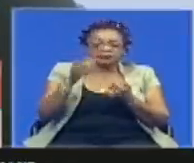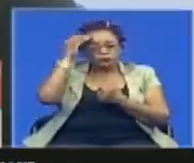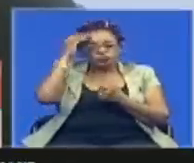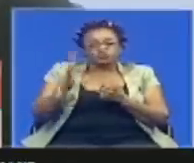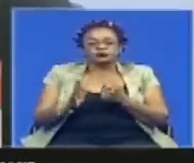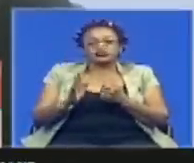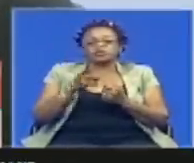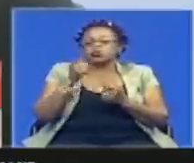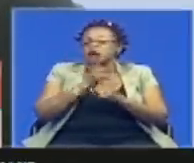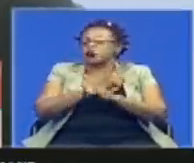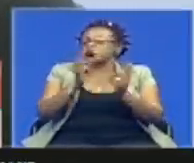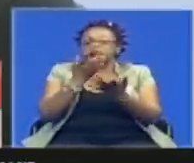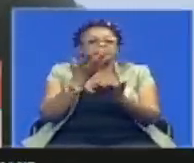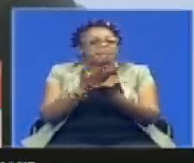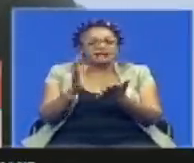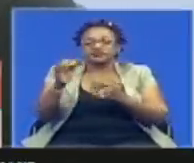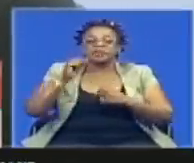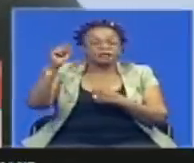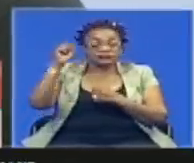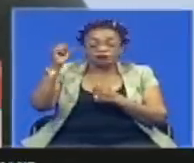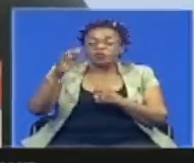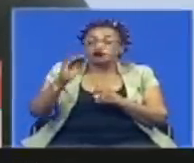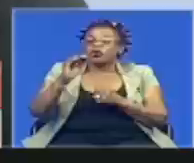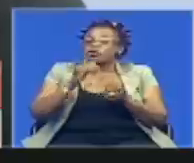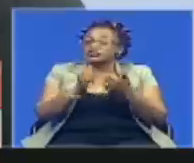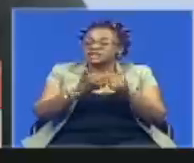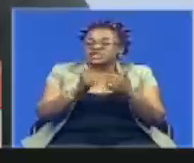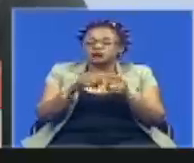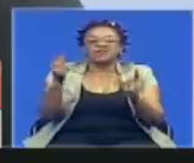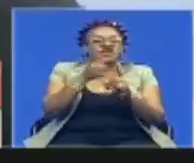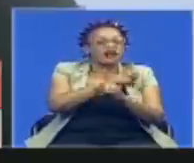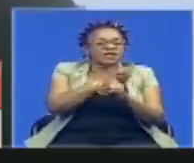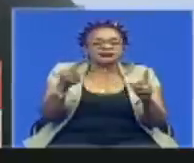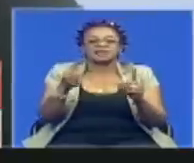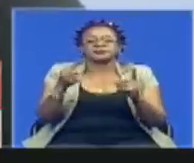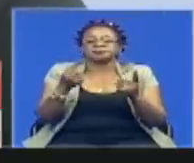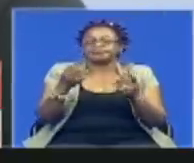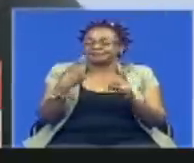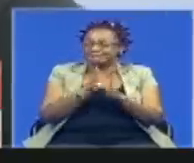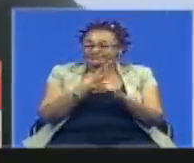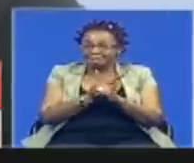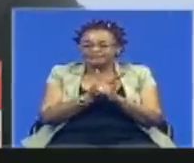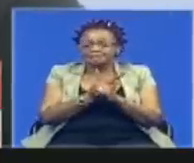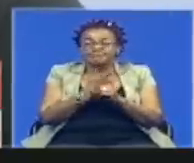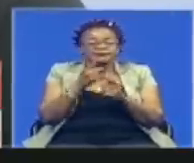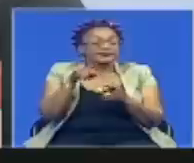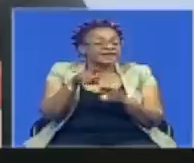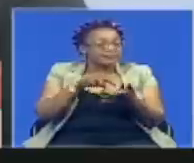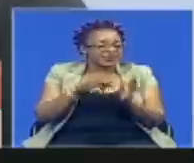not even part of, you know, the political contest, who were violated in their halls and everything. What does that